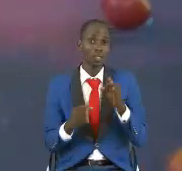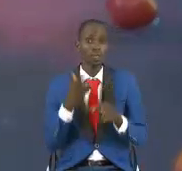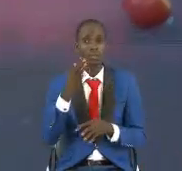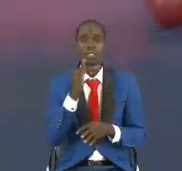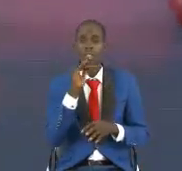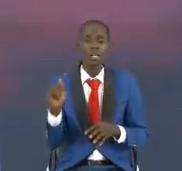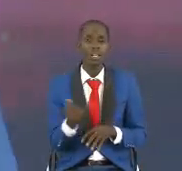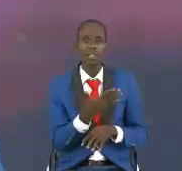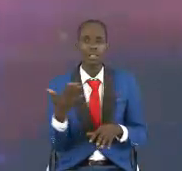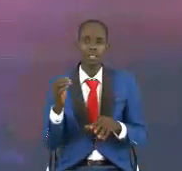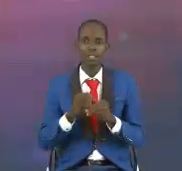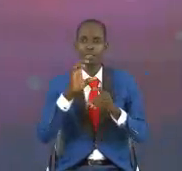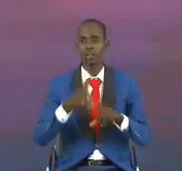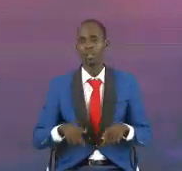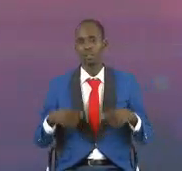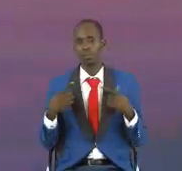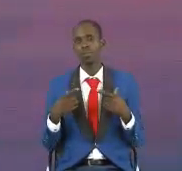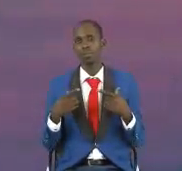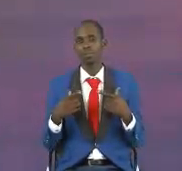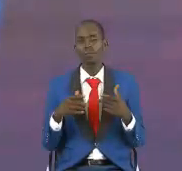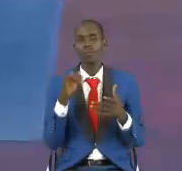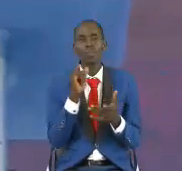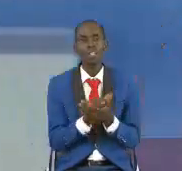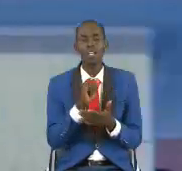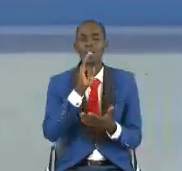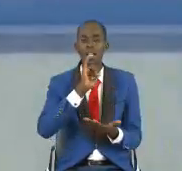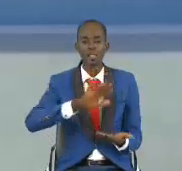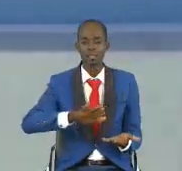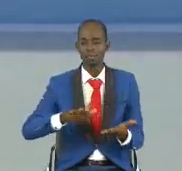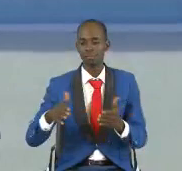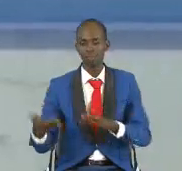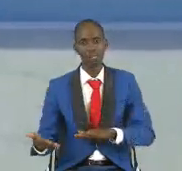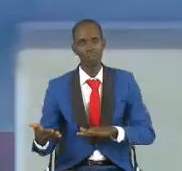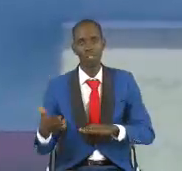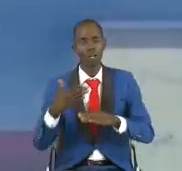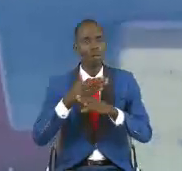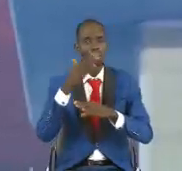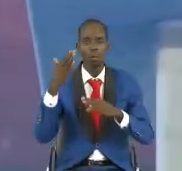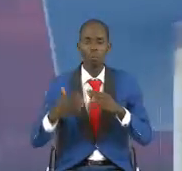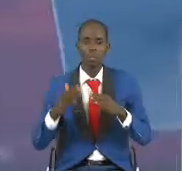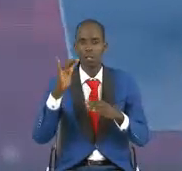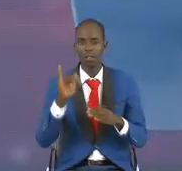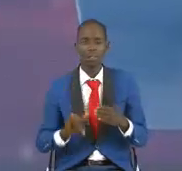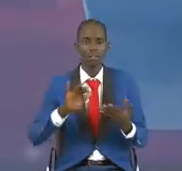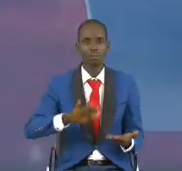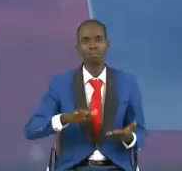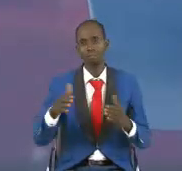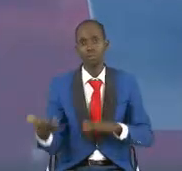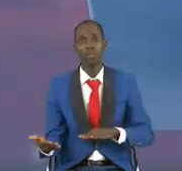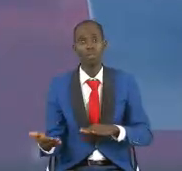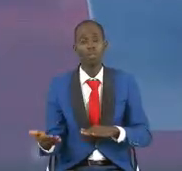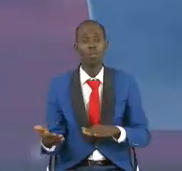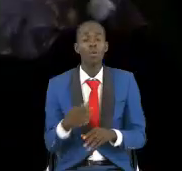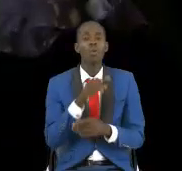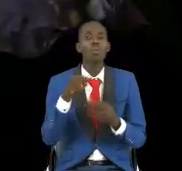life that is dead, completely dead, when will life come to you?